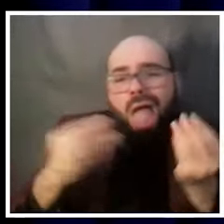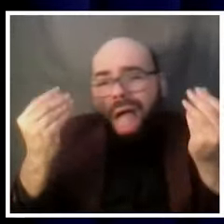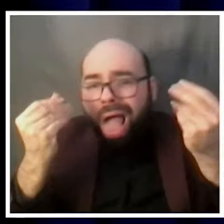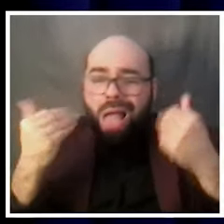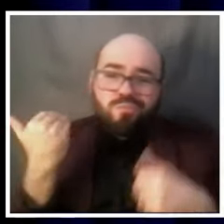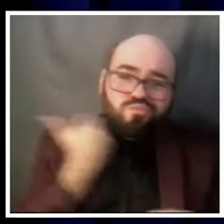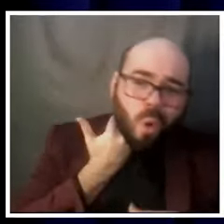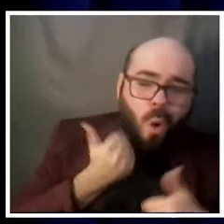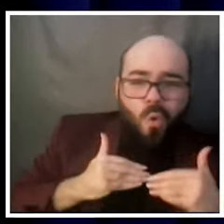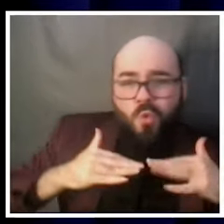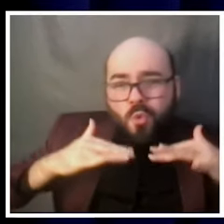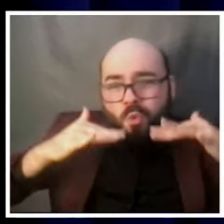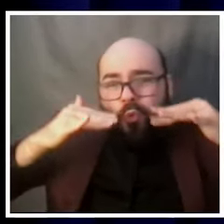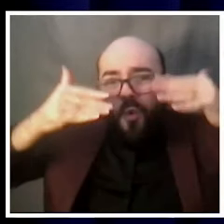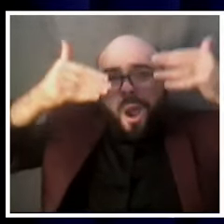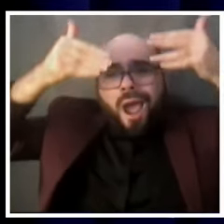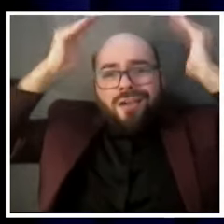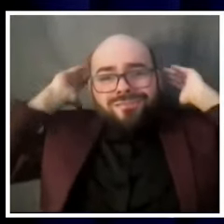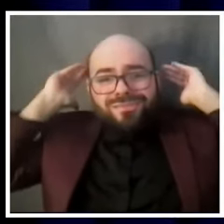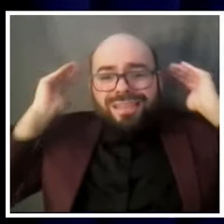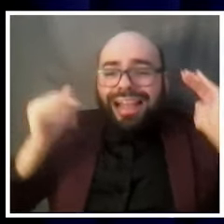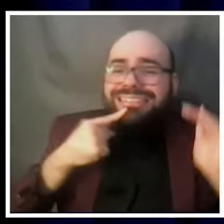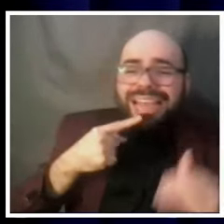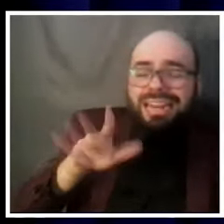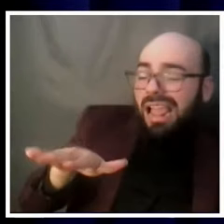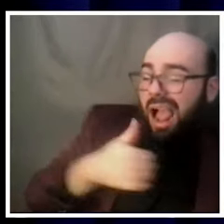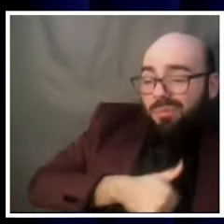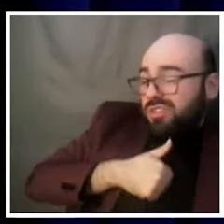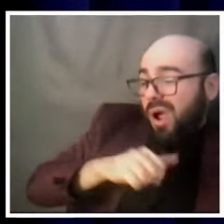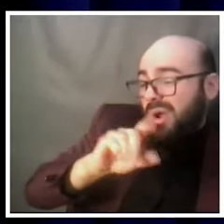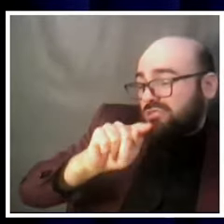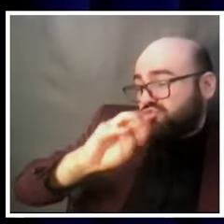I said, I'm sorry, Donald, but I can't help you.